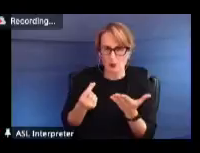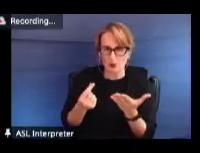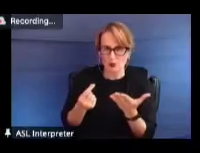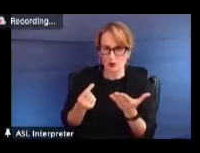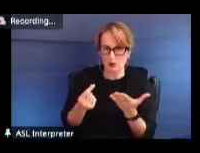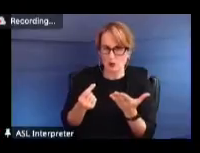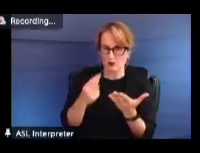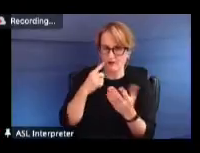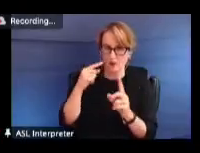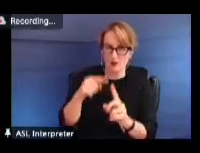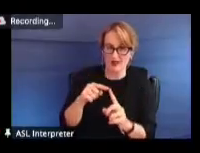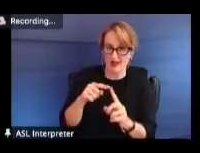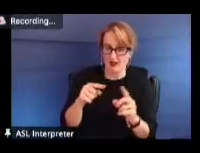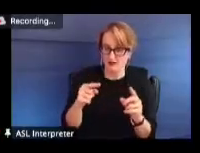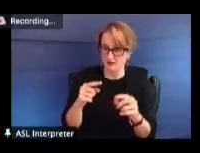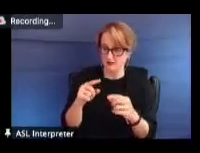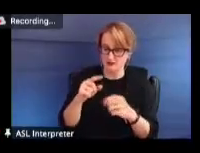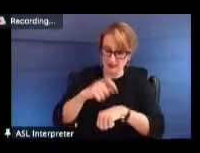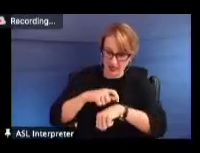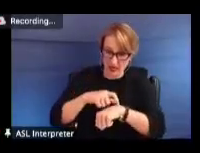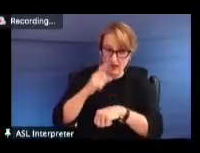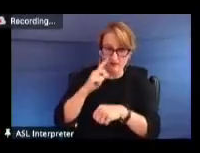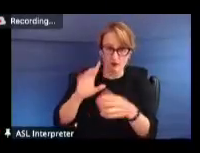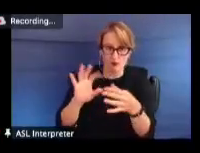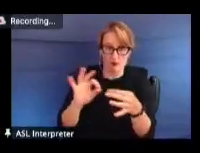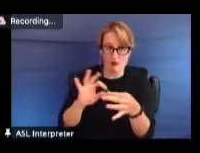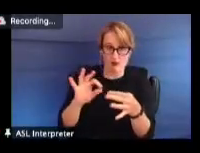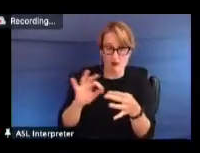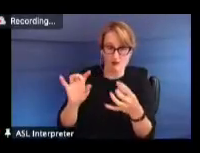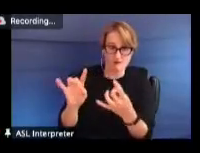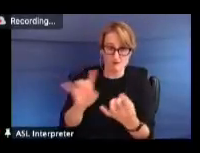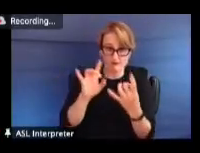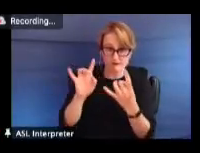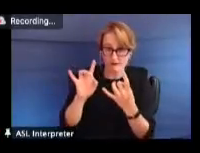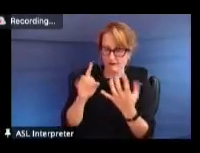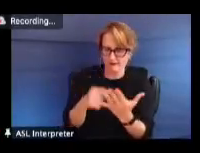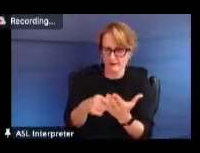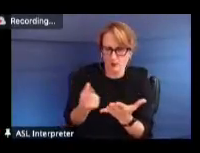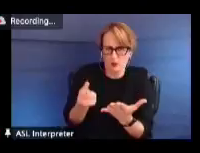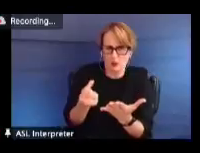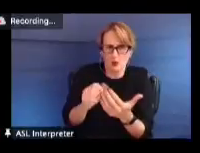that input time and how we're gonna manage getting that input. Alicia?